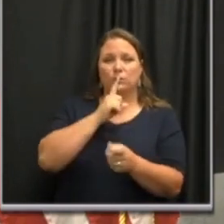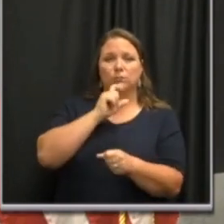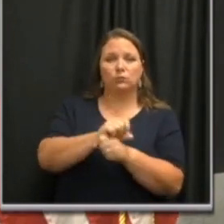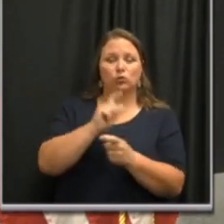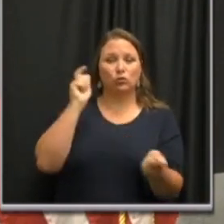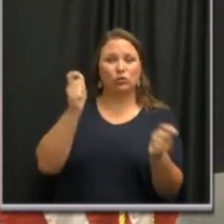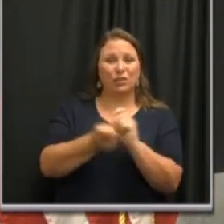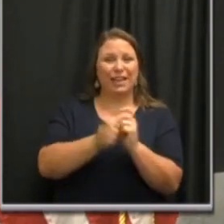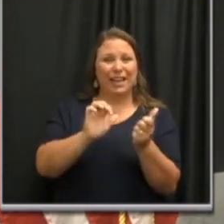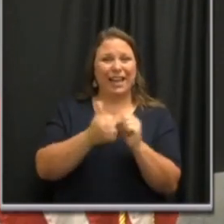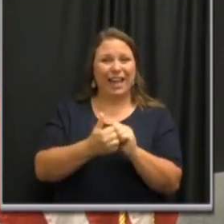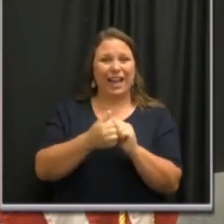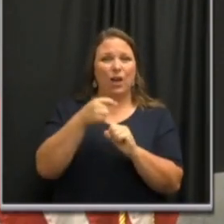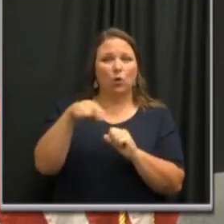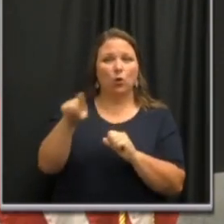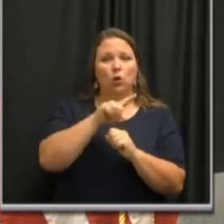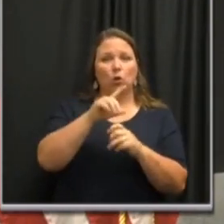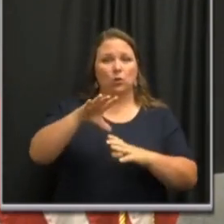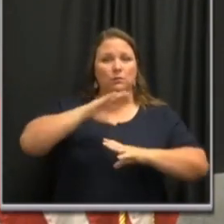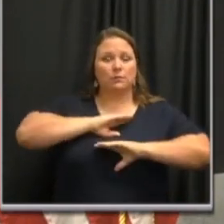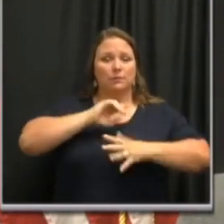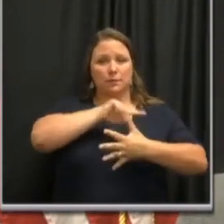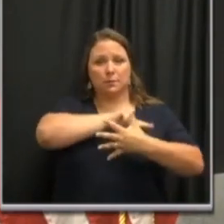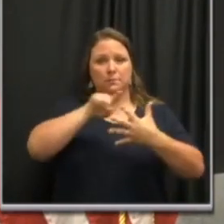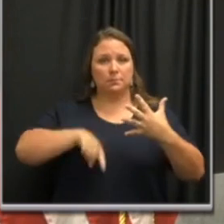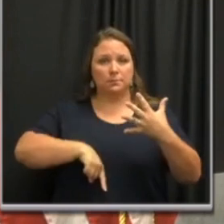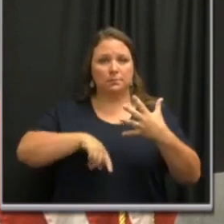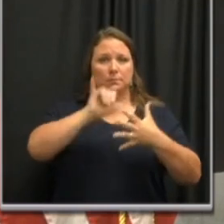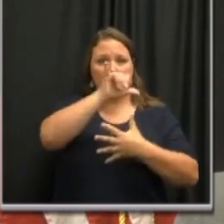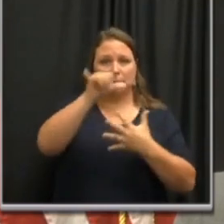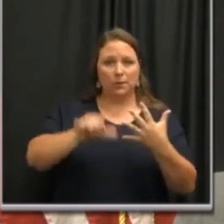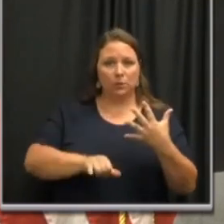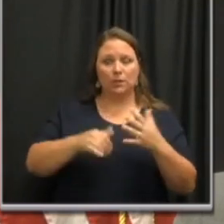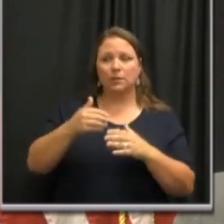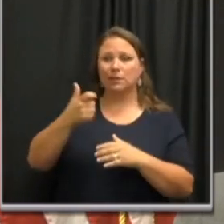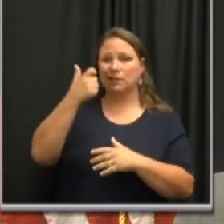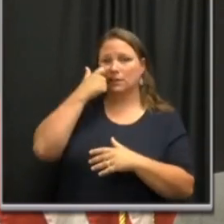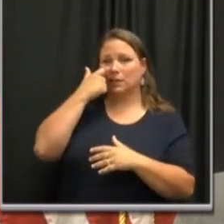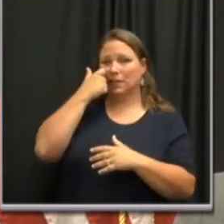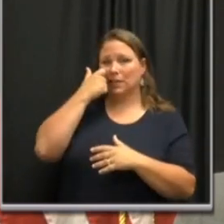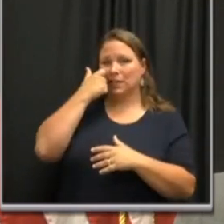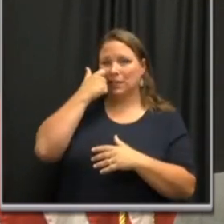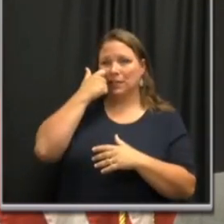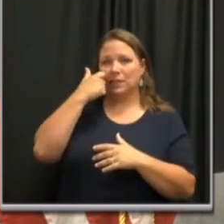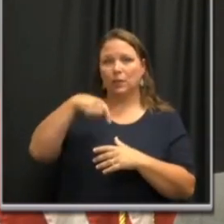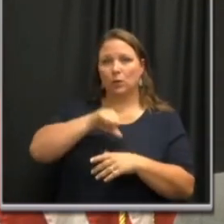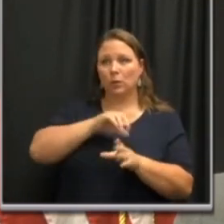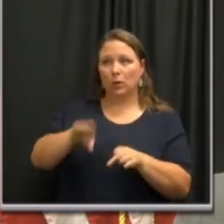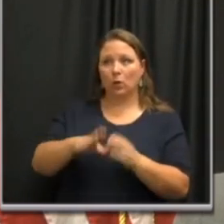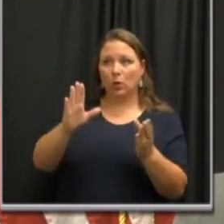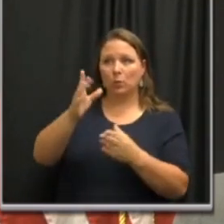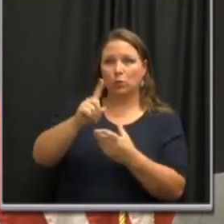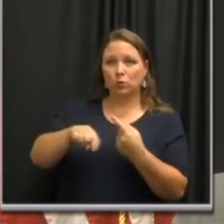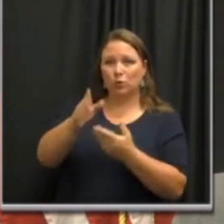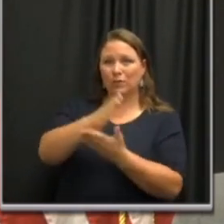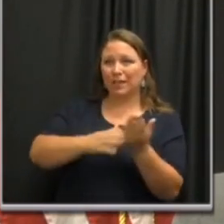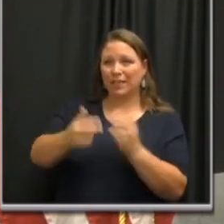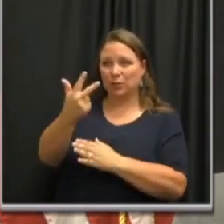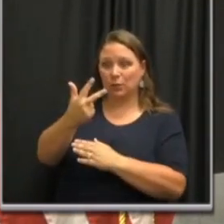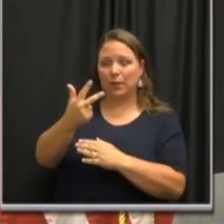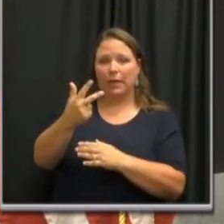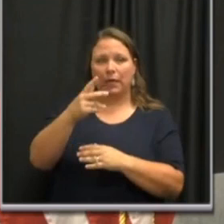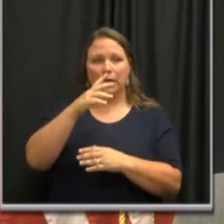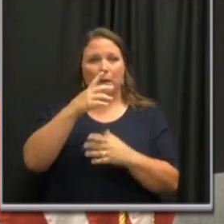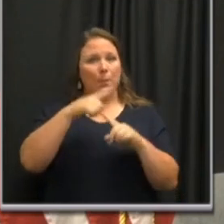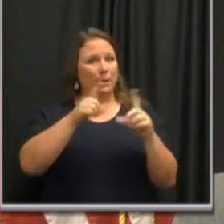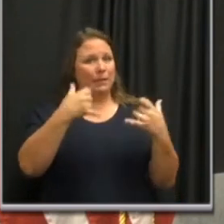way that you comply with benchmarks this time? Last time we moved forward despite rising case counts, do you think that was a mistake?